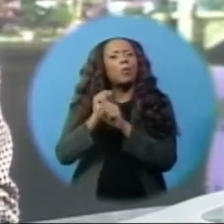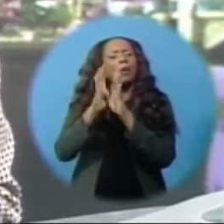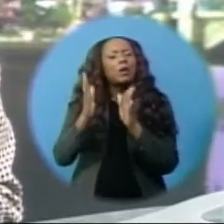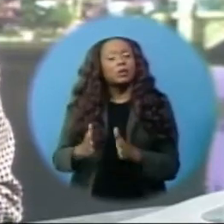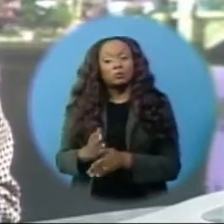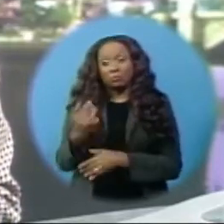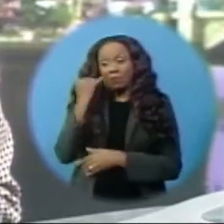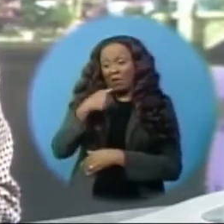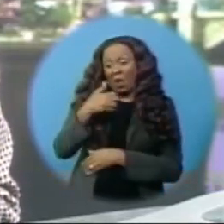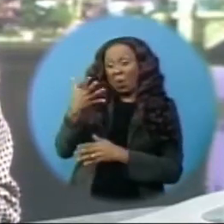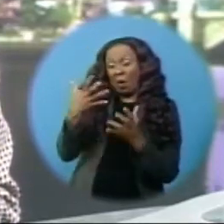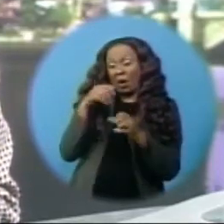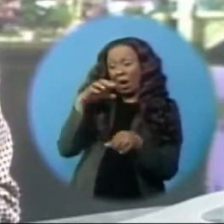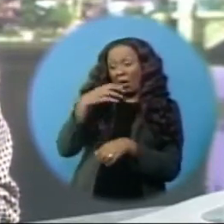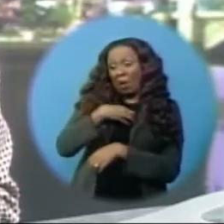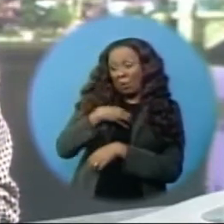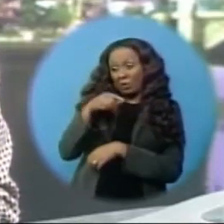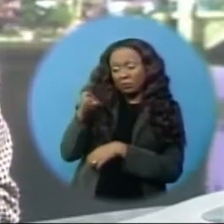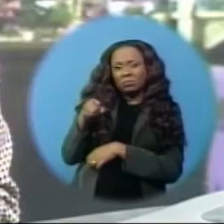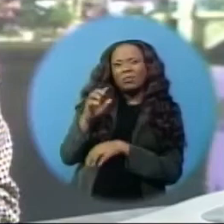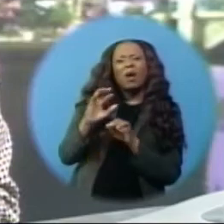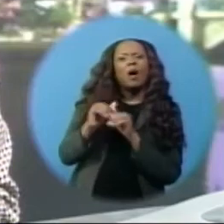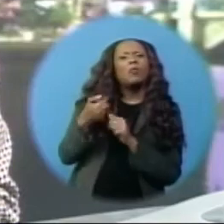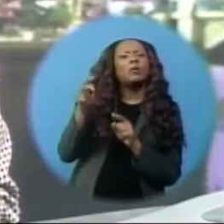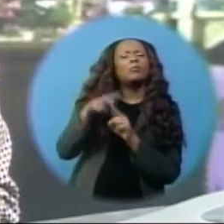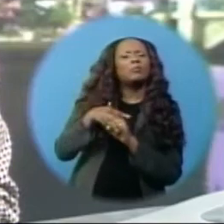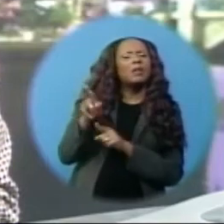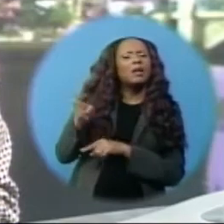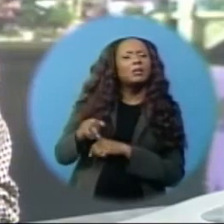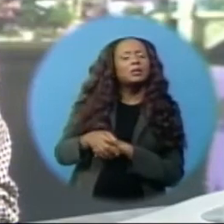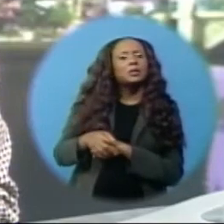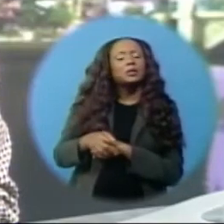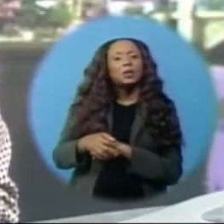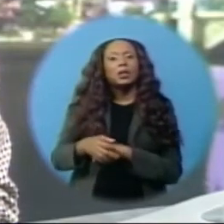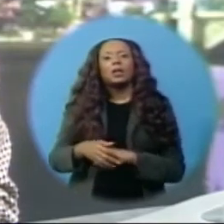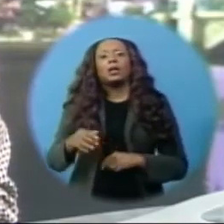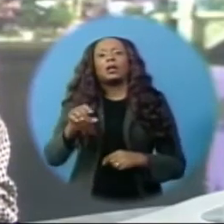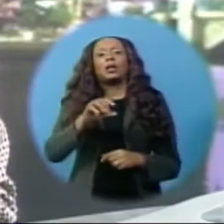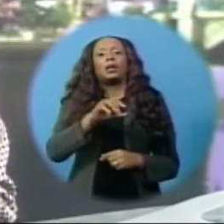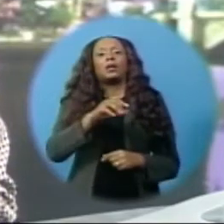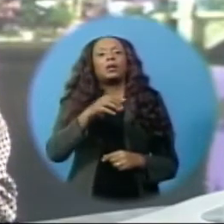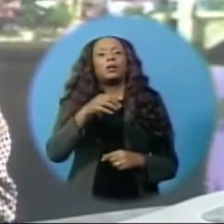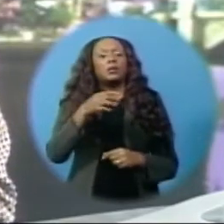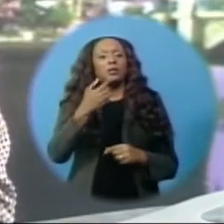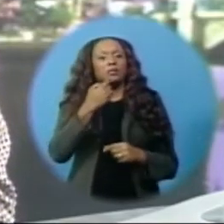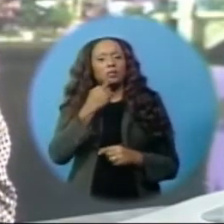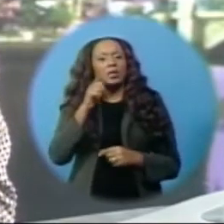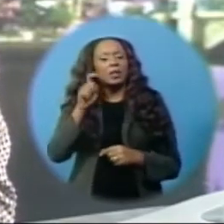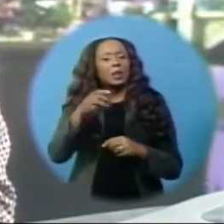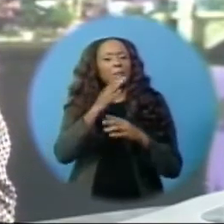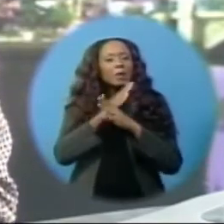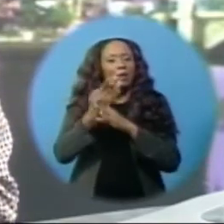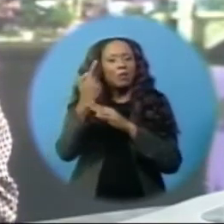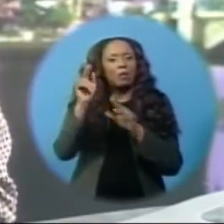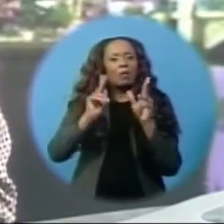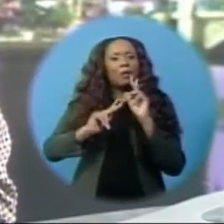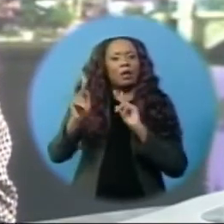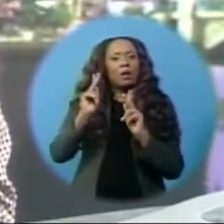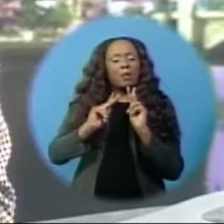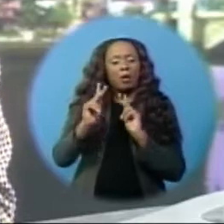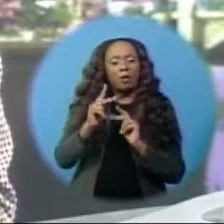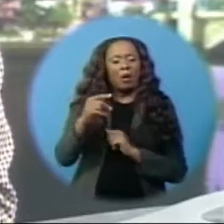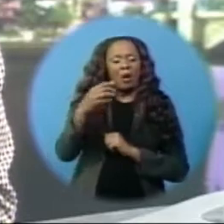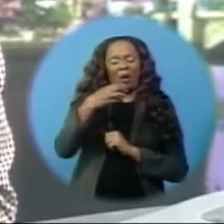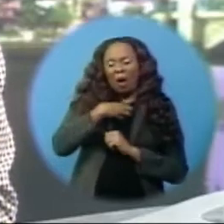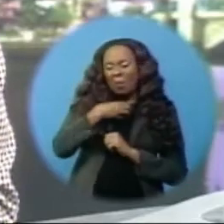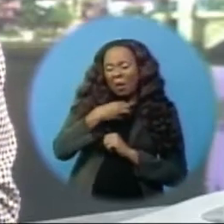complaints. Reverend Senator Dr. David Durant wants even more protection for people who remain in the workplace after their